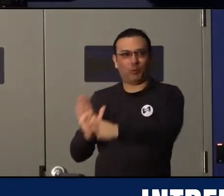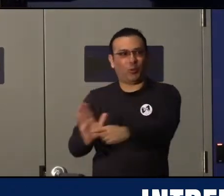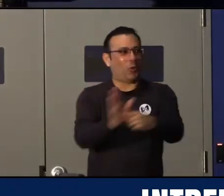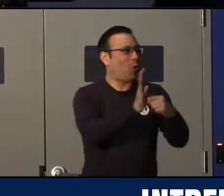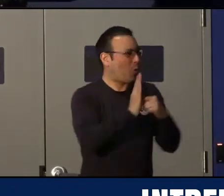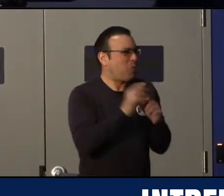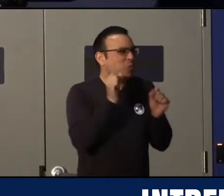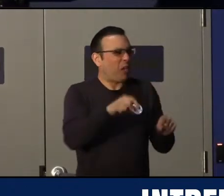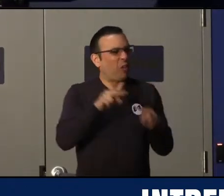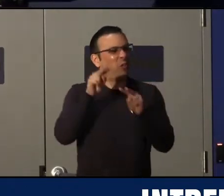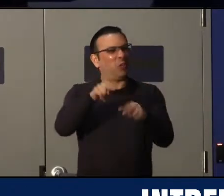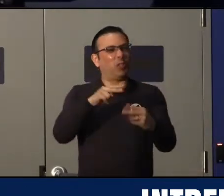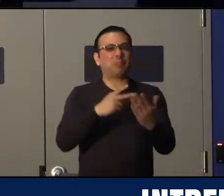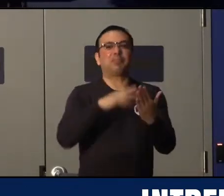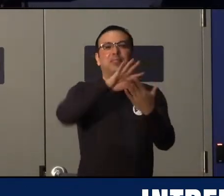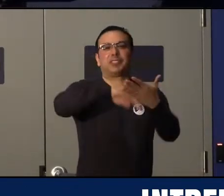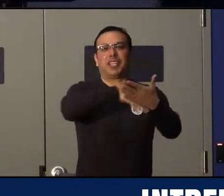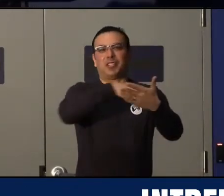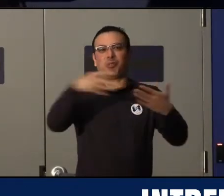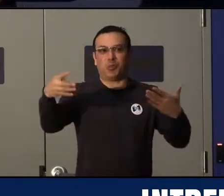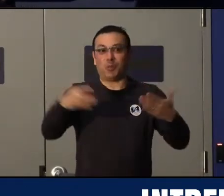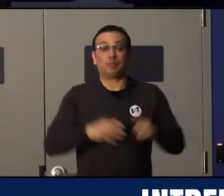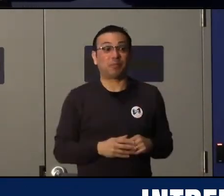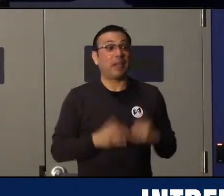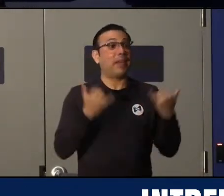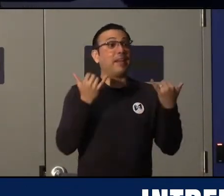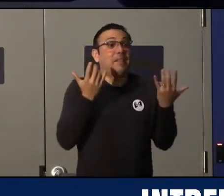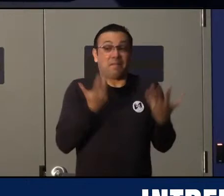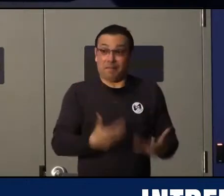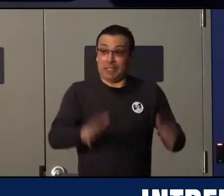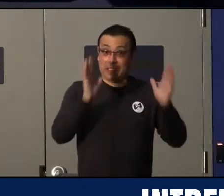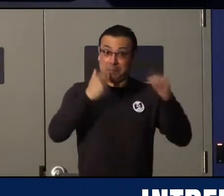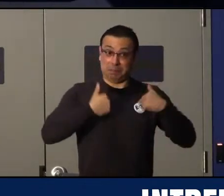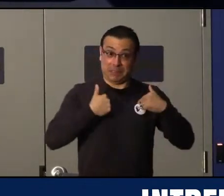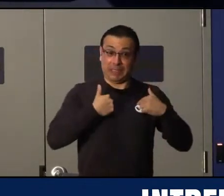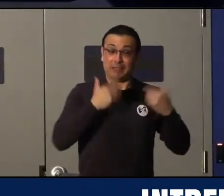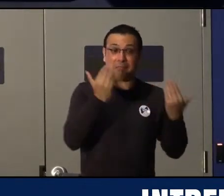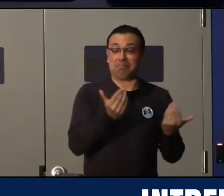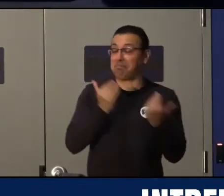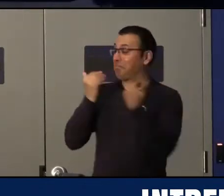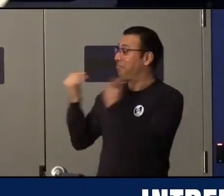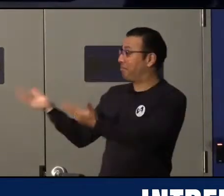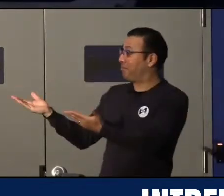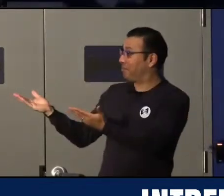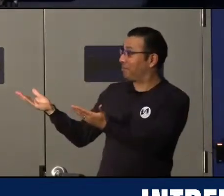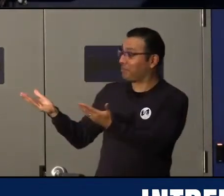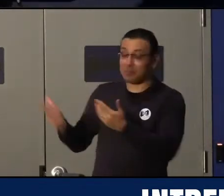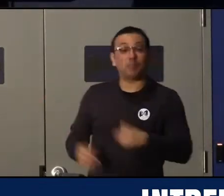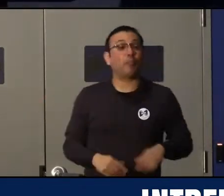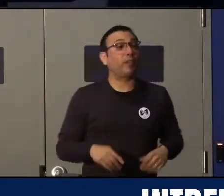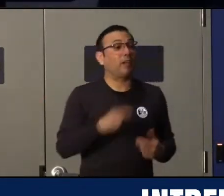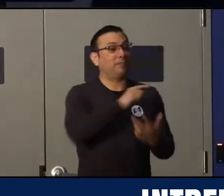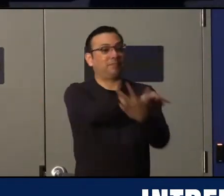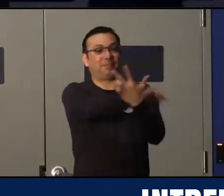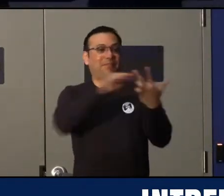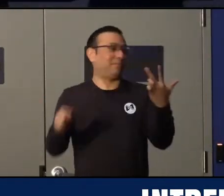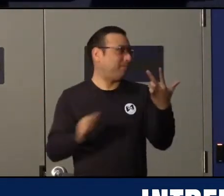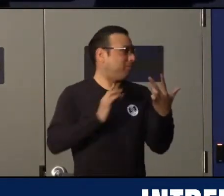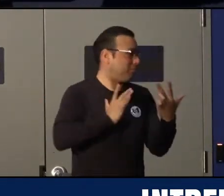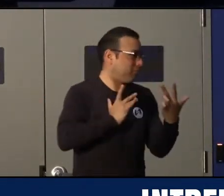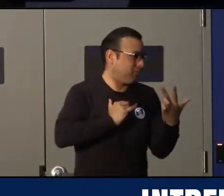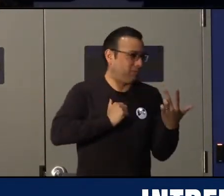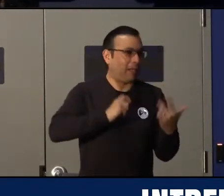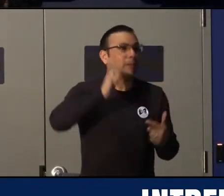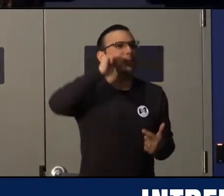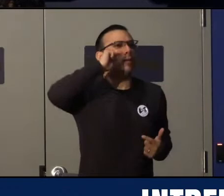schedule. But without further ado, I'm going to hand it on over here to our guests. So I'd like to welcome to the stage here three amazing